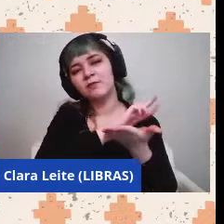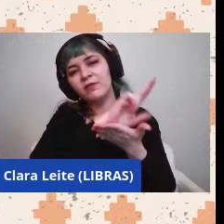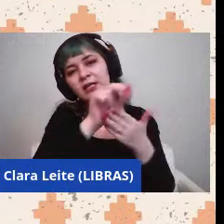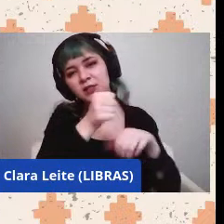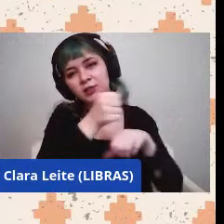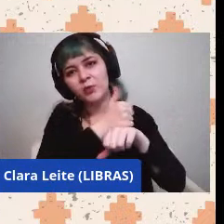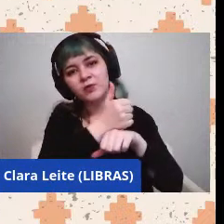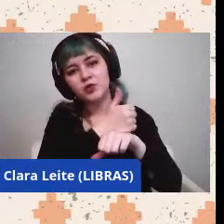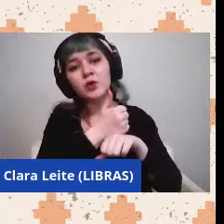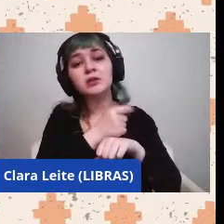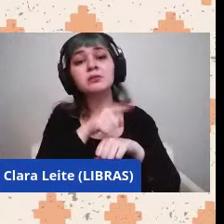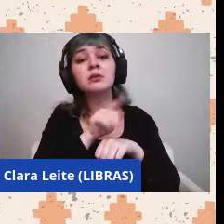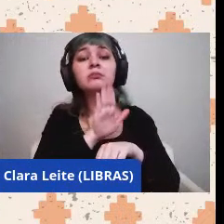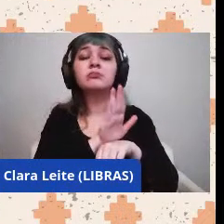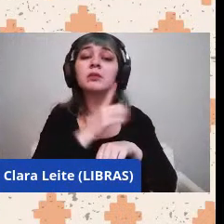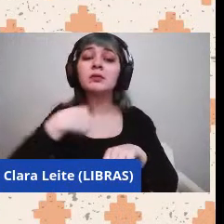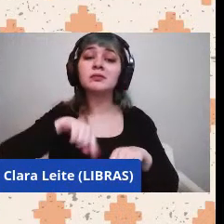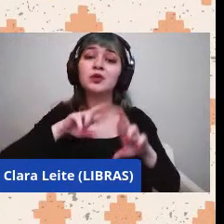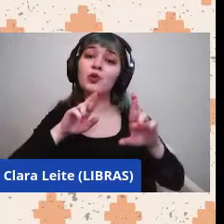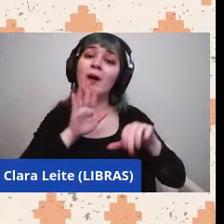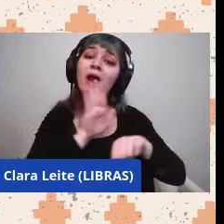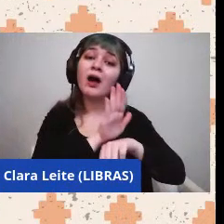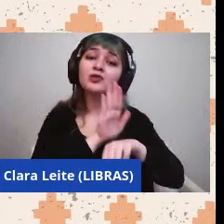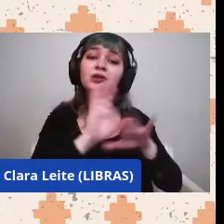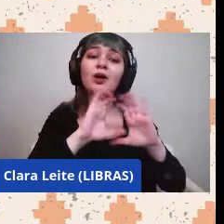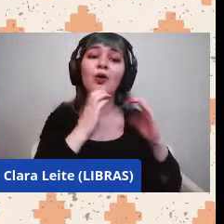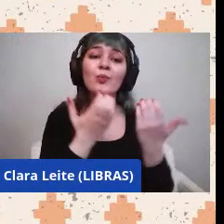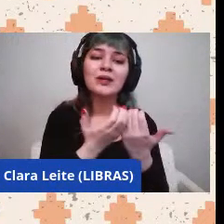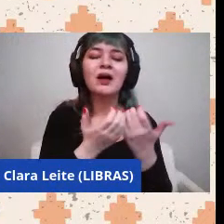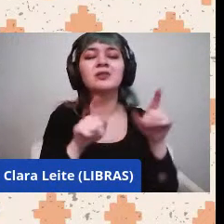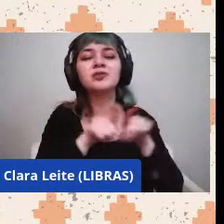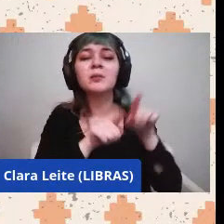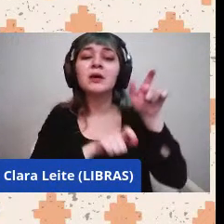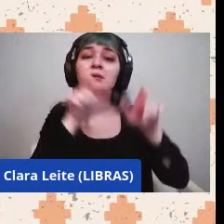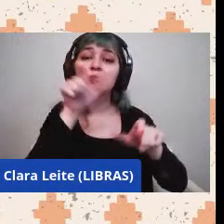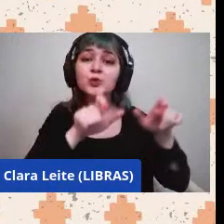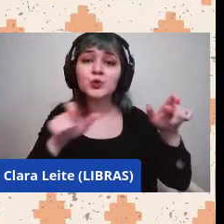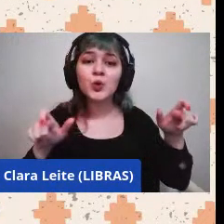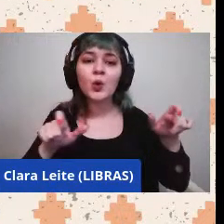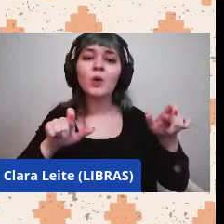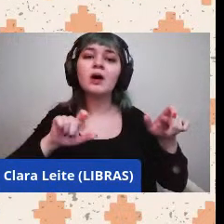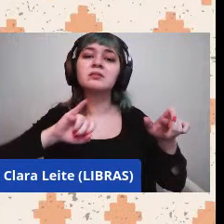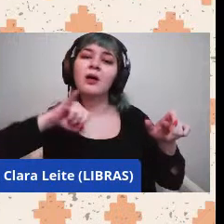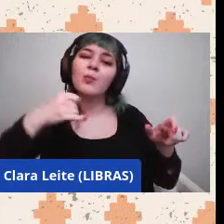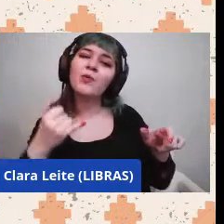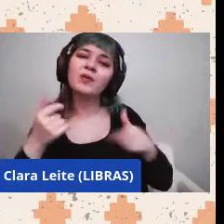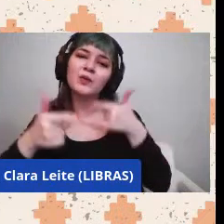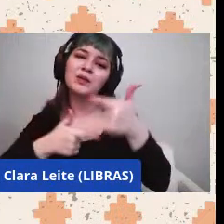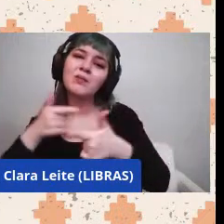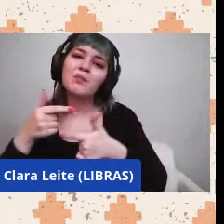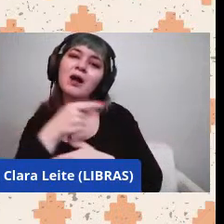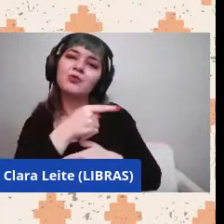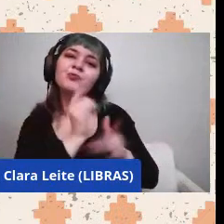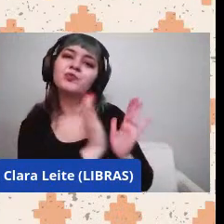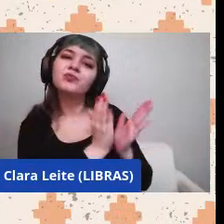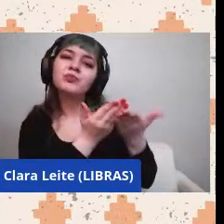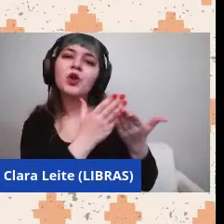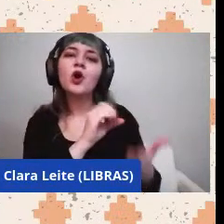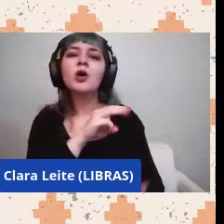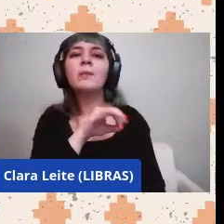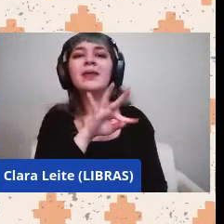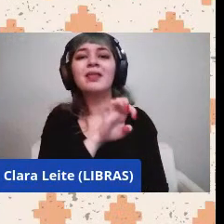are helpful, we hope, to the community and to the individuals who benefit from the work of that committee.